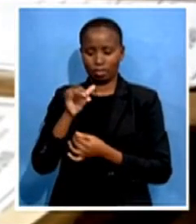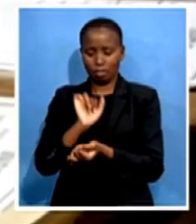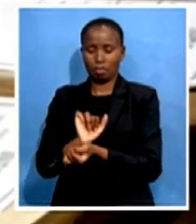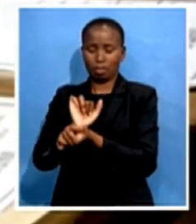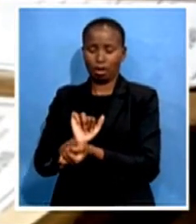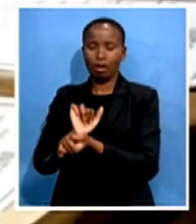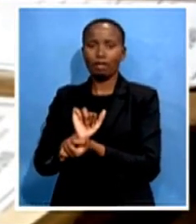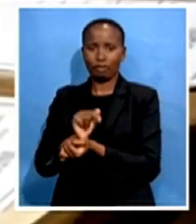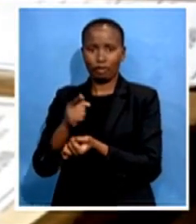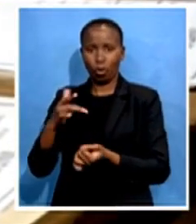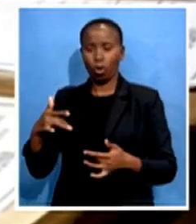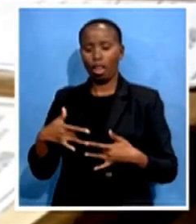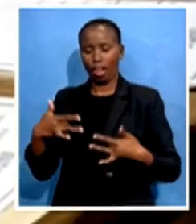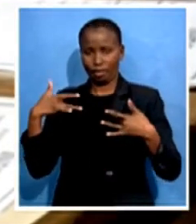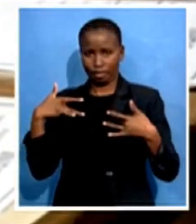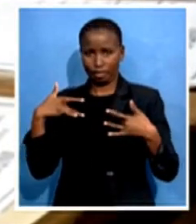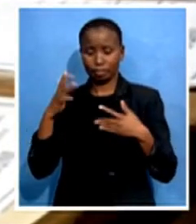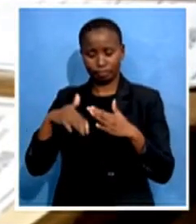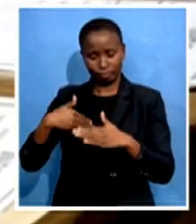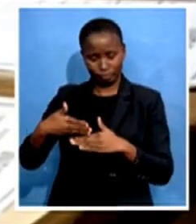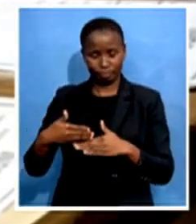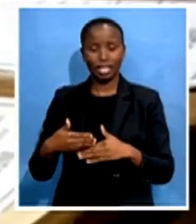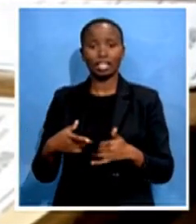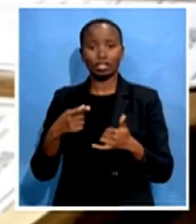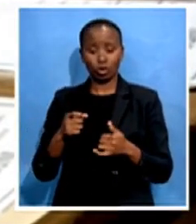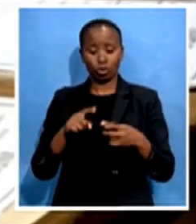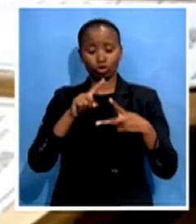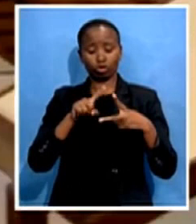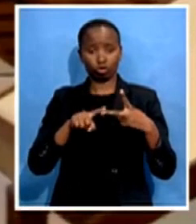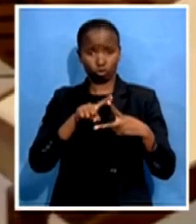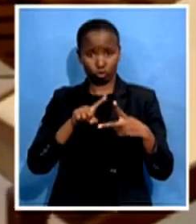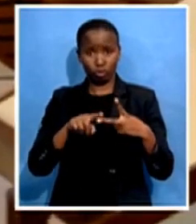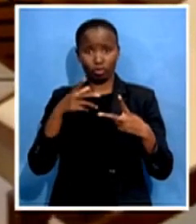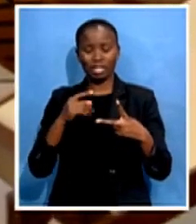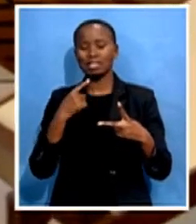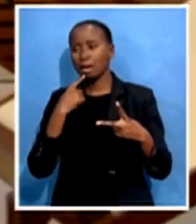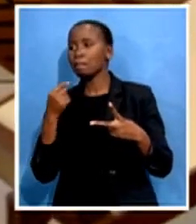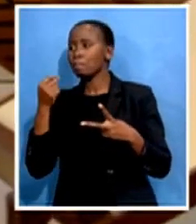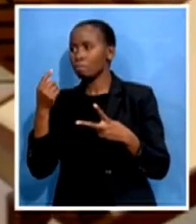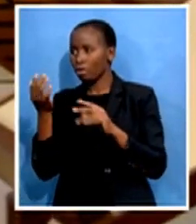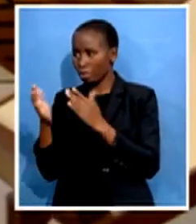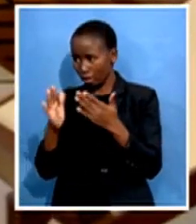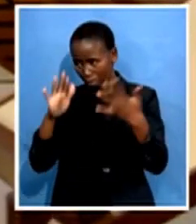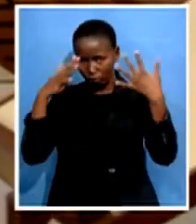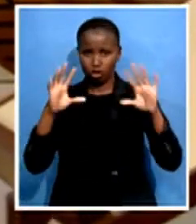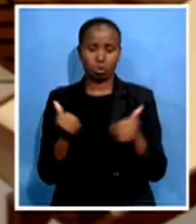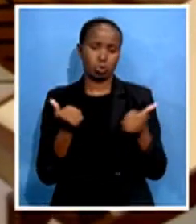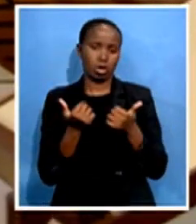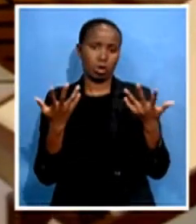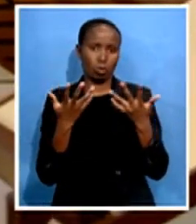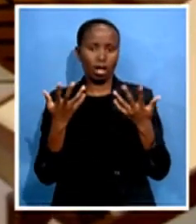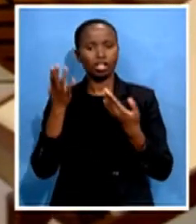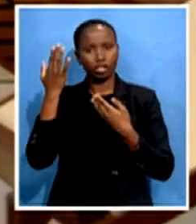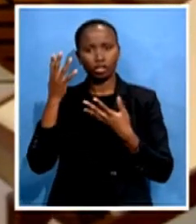accused, he's believed to have died in Eswatini before his extradition. The case is postponed to Friday to